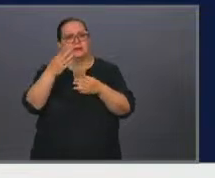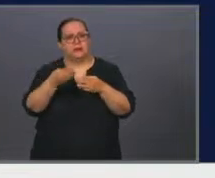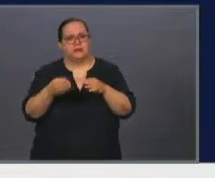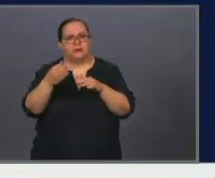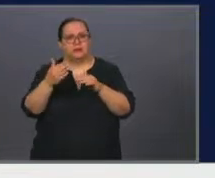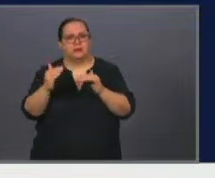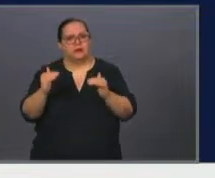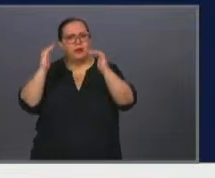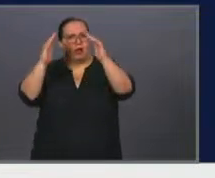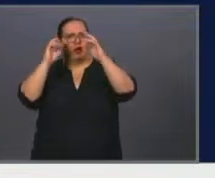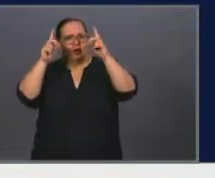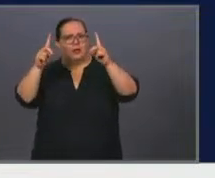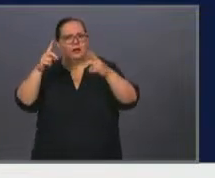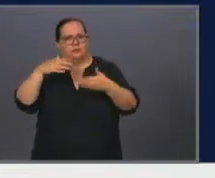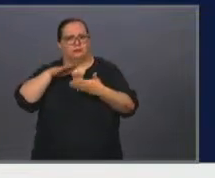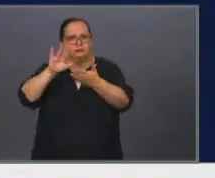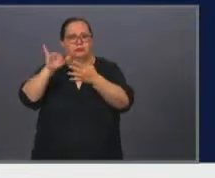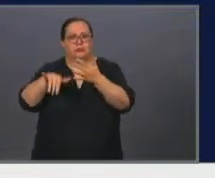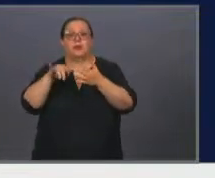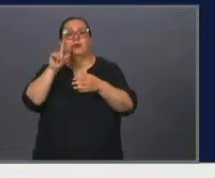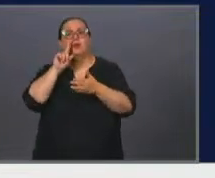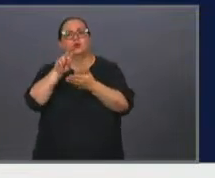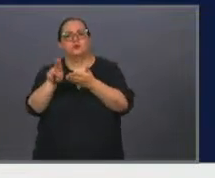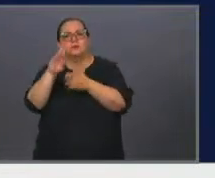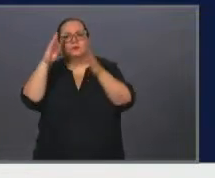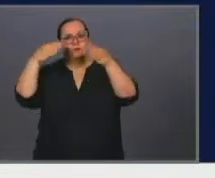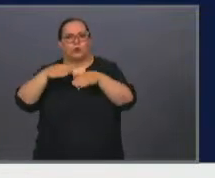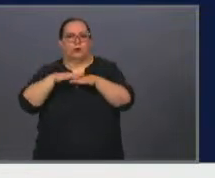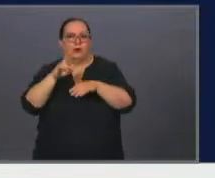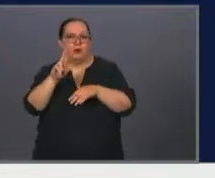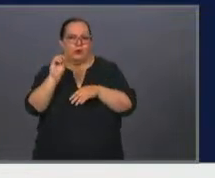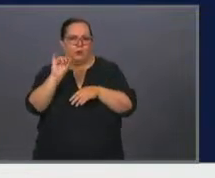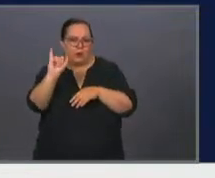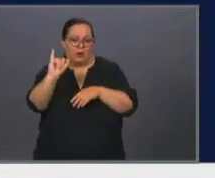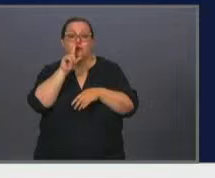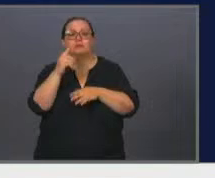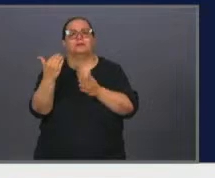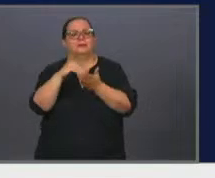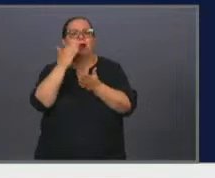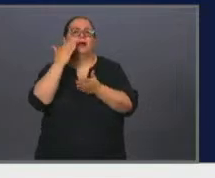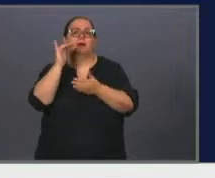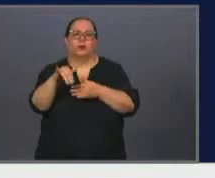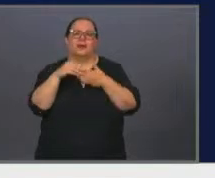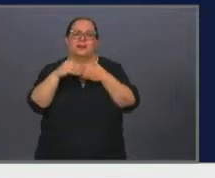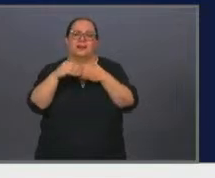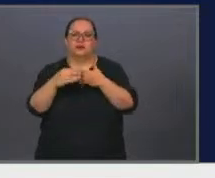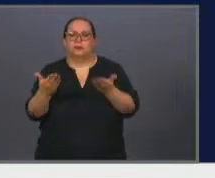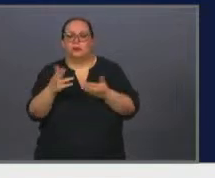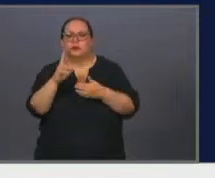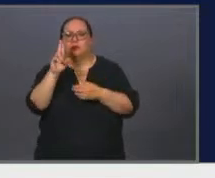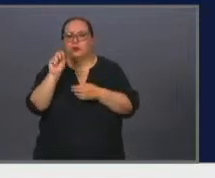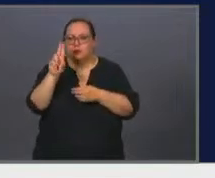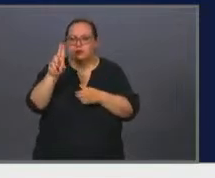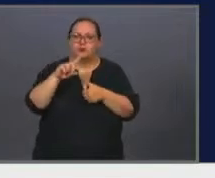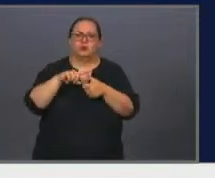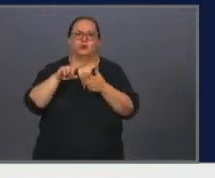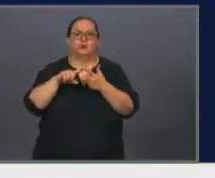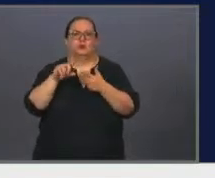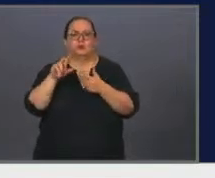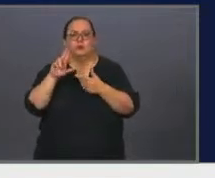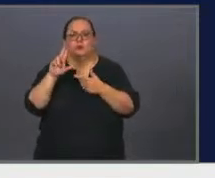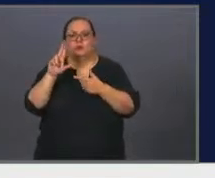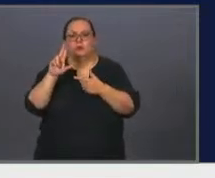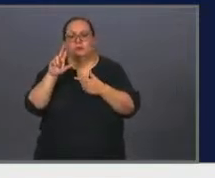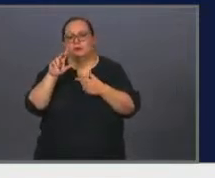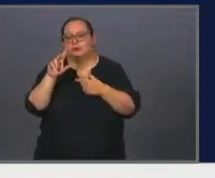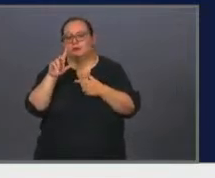those universities that are focused on ROI. Again, and I know that the leadership here at Weber State and Utah State and the University of Utah, as that's now in the